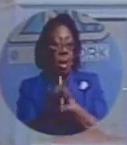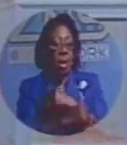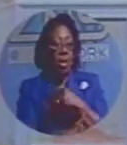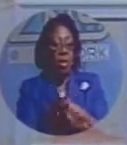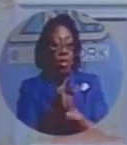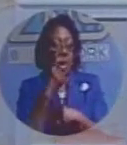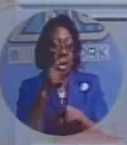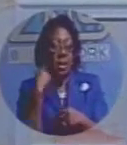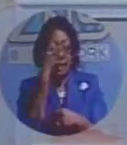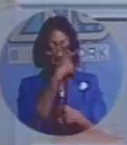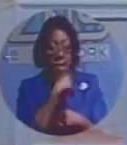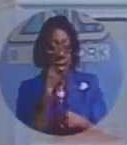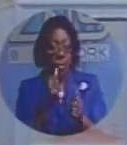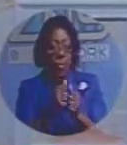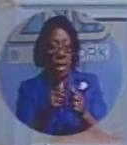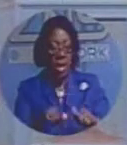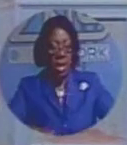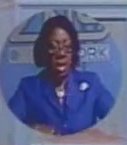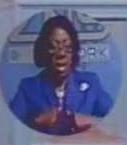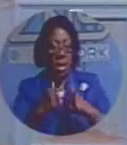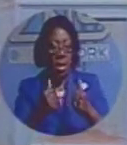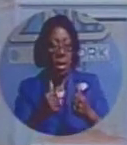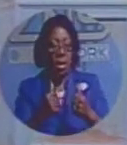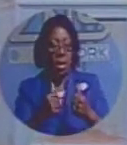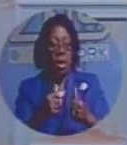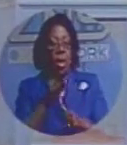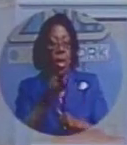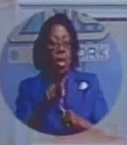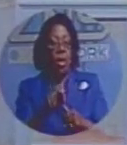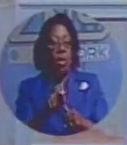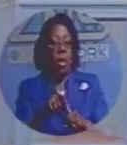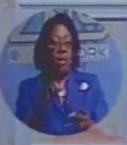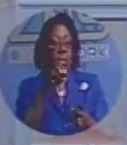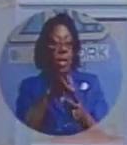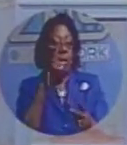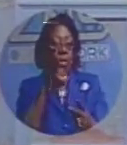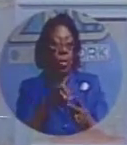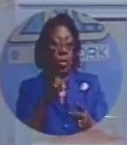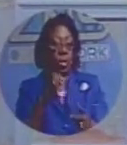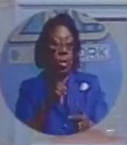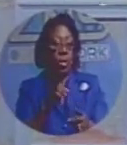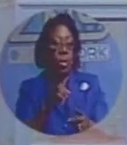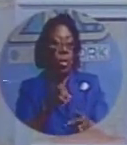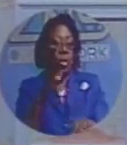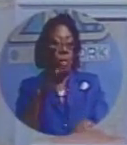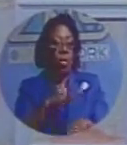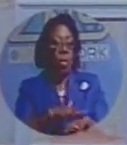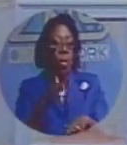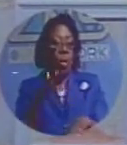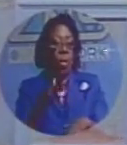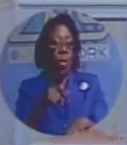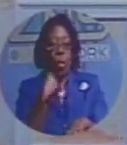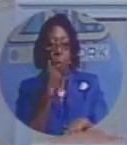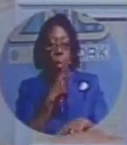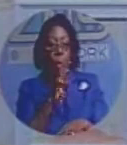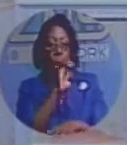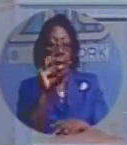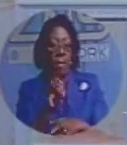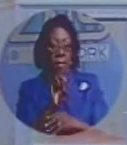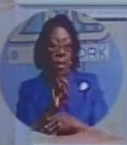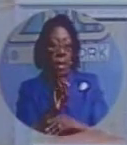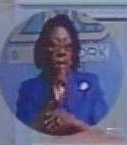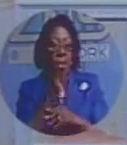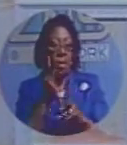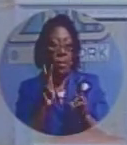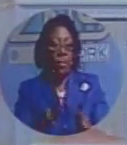is faced with a challenge, you have elected to call whoever is the